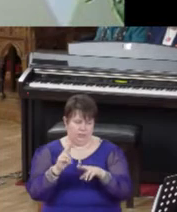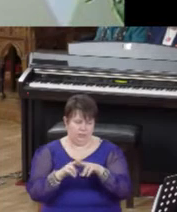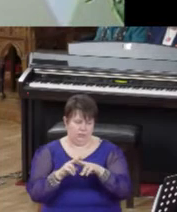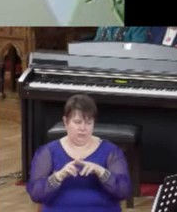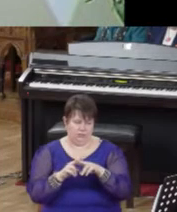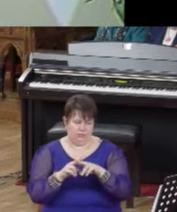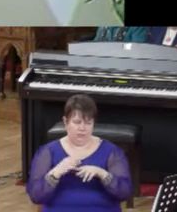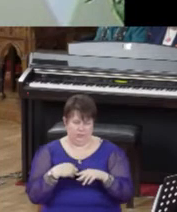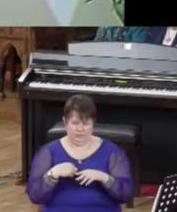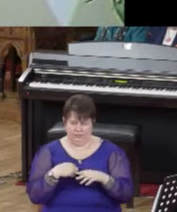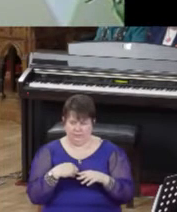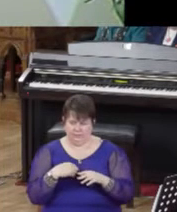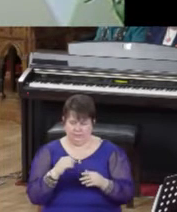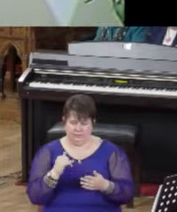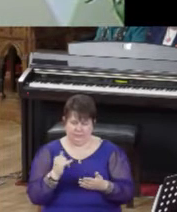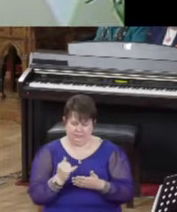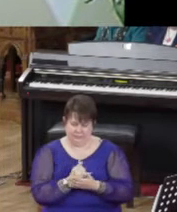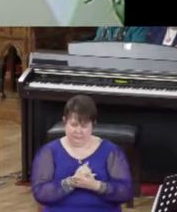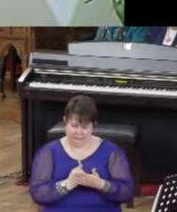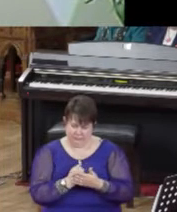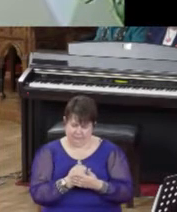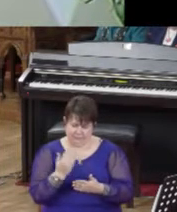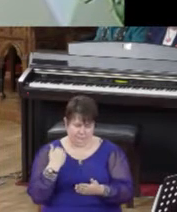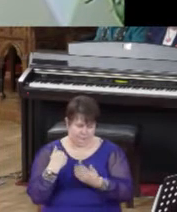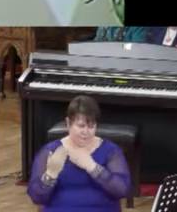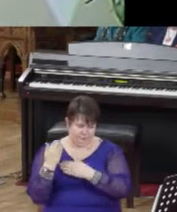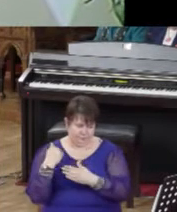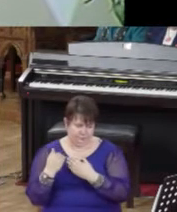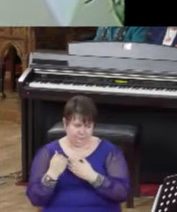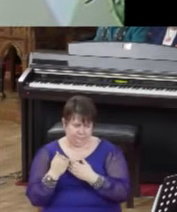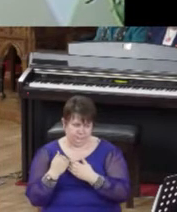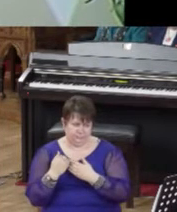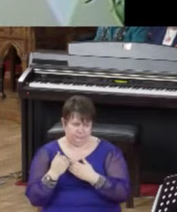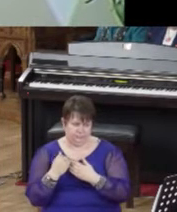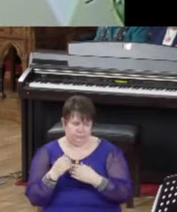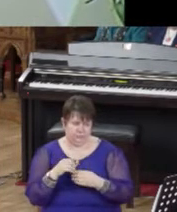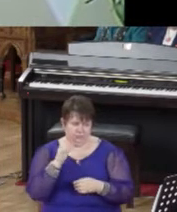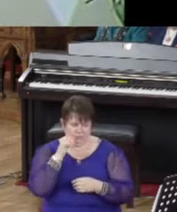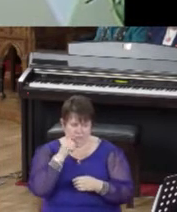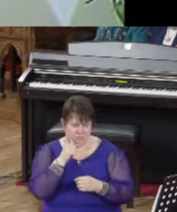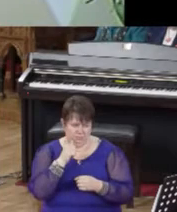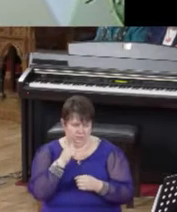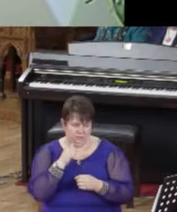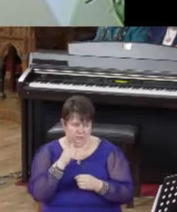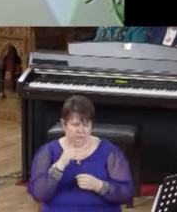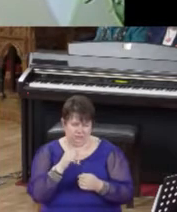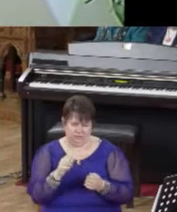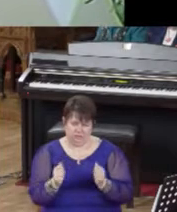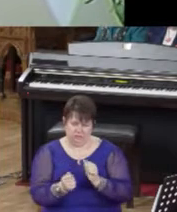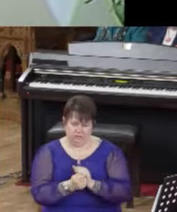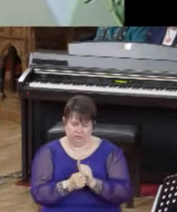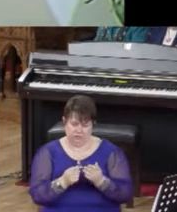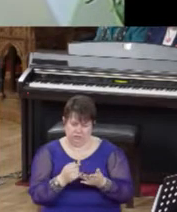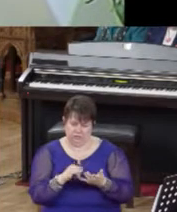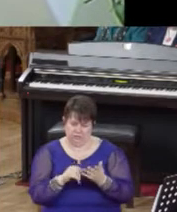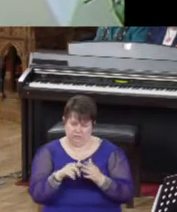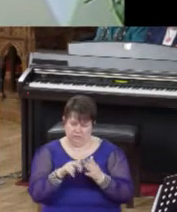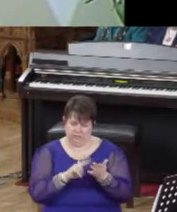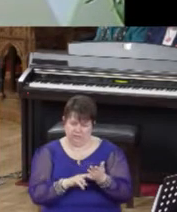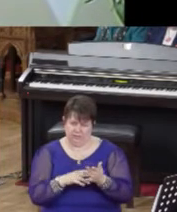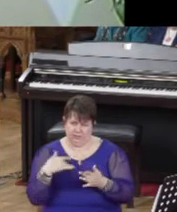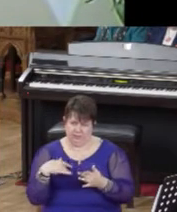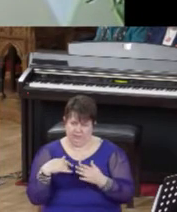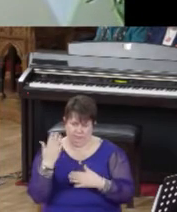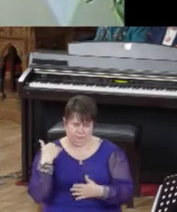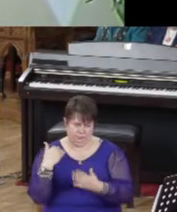Gracious Father, we regret our past mistakes. We lament the sinful ways in which we have